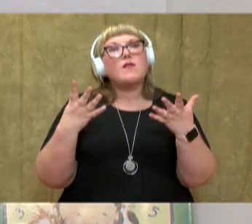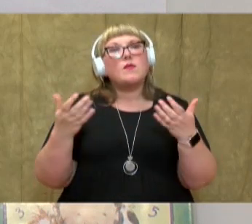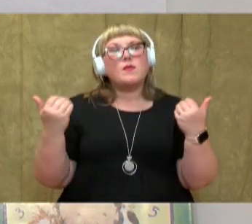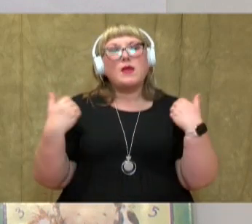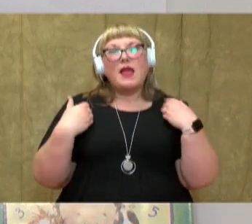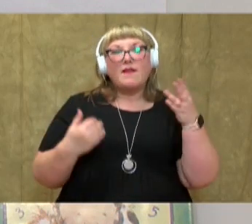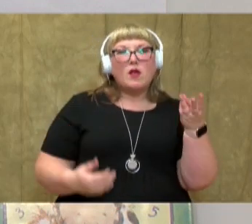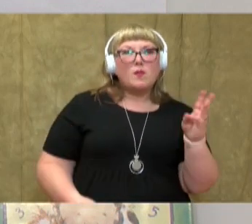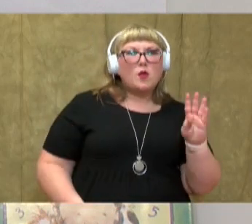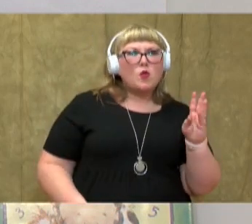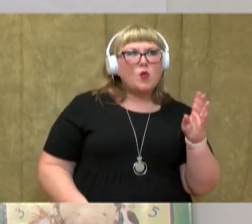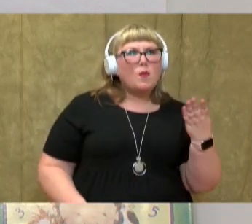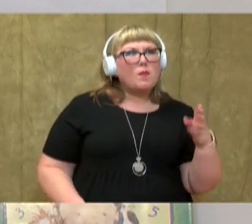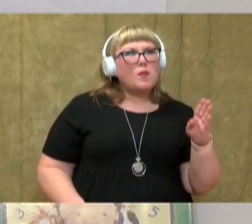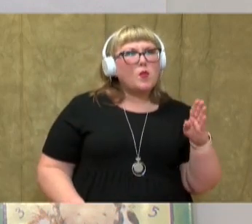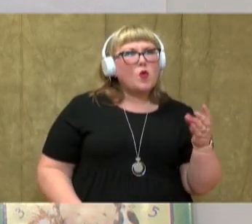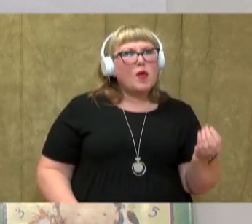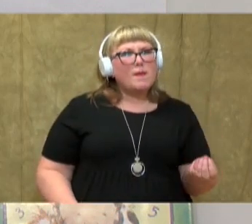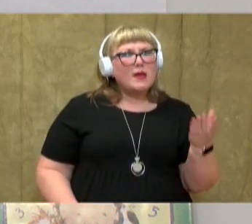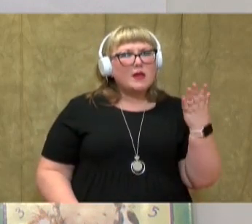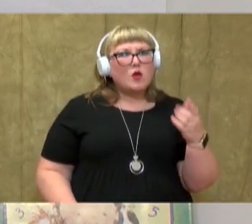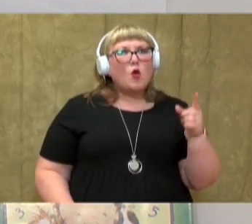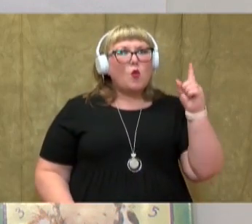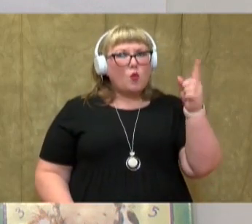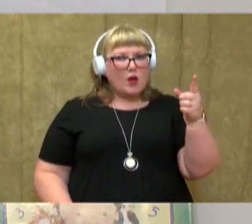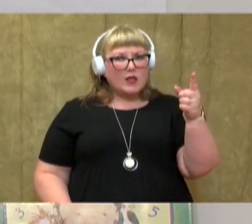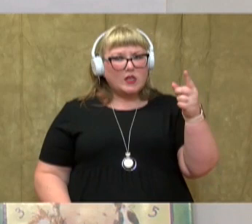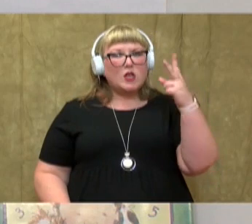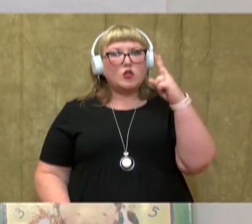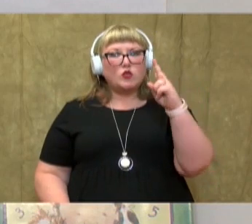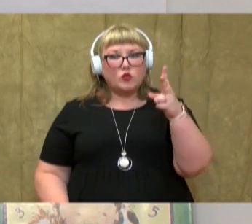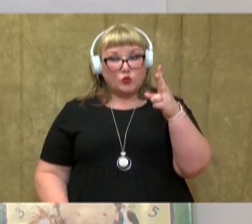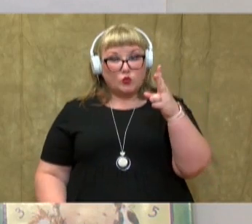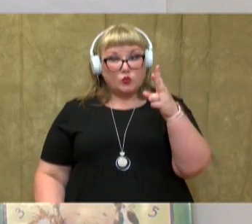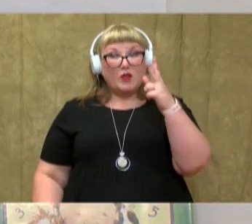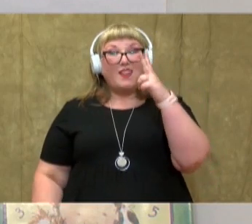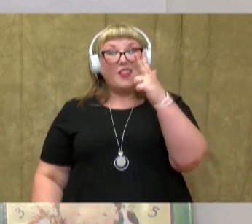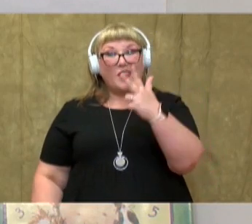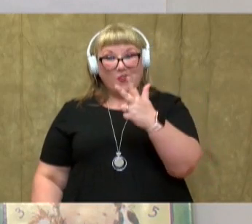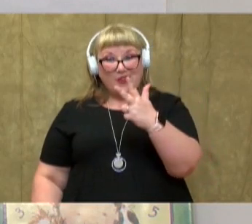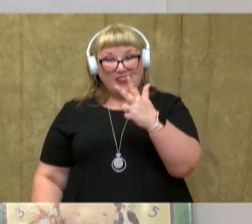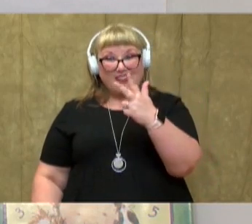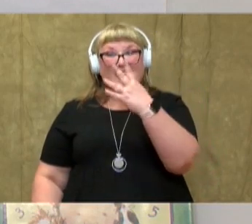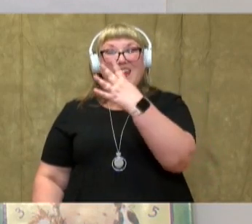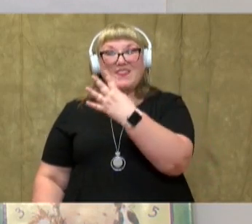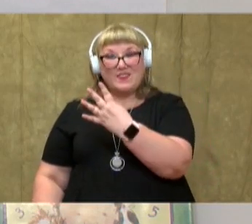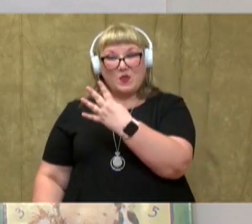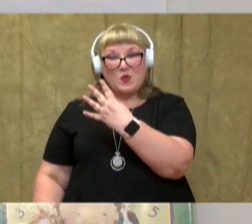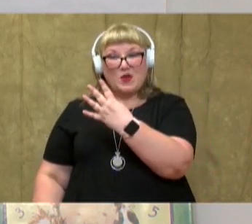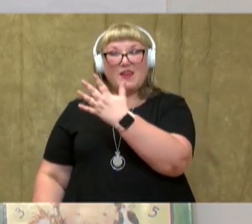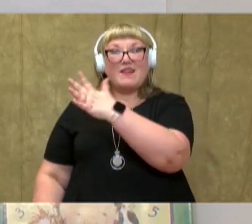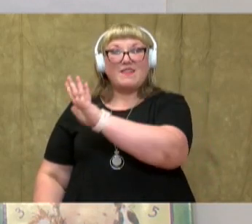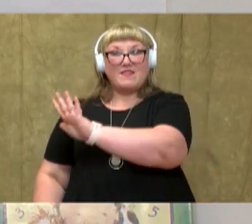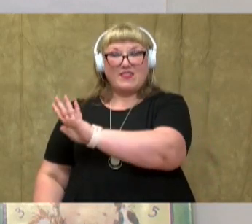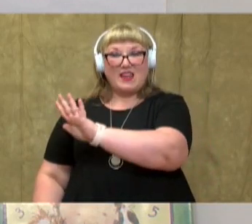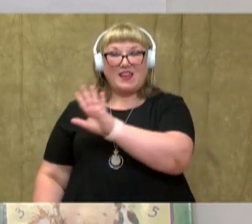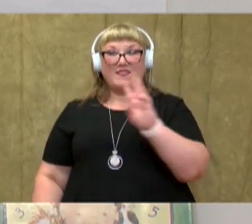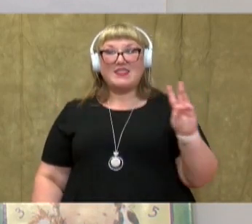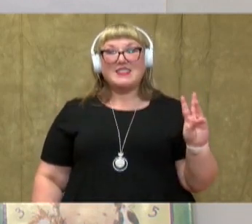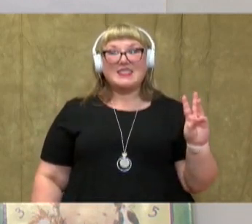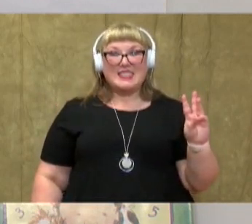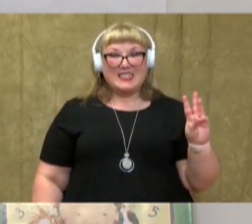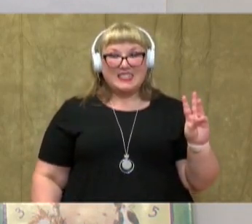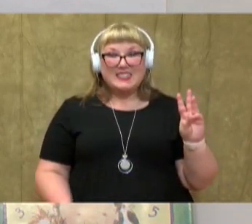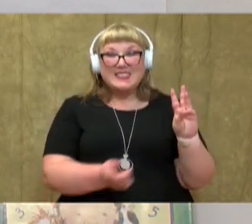we have in our blue? Do you remember? Let's count. 1, 2, three, four,